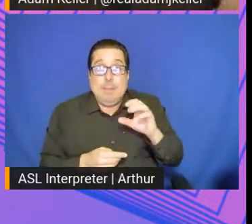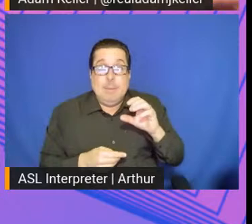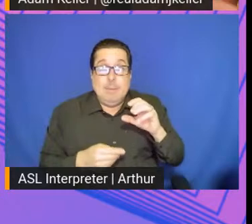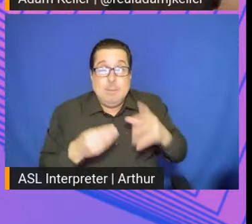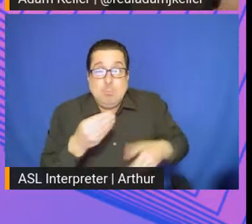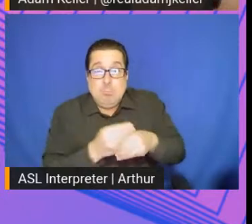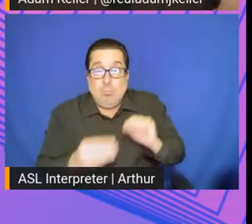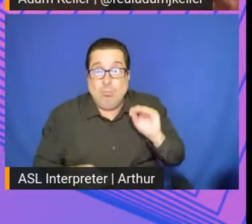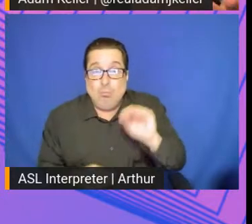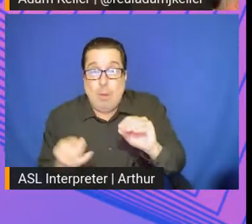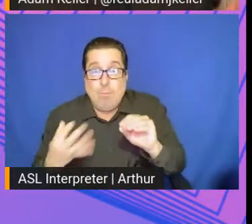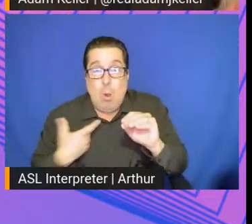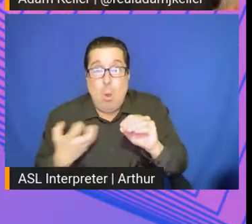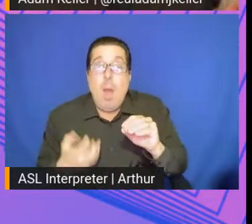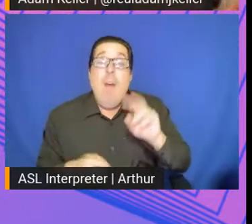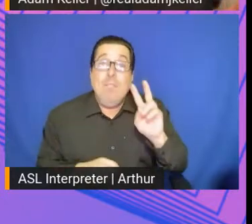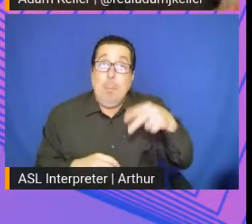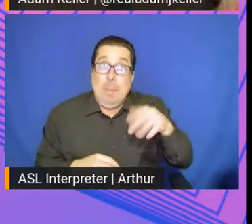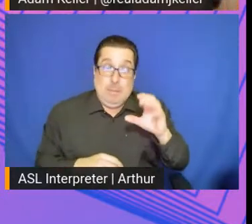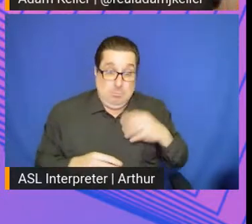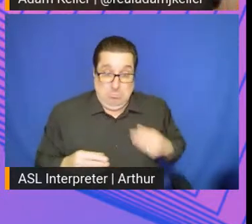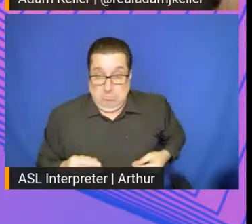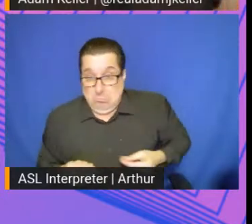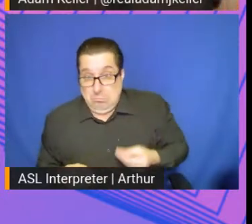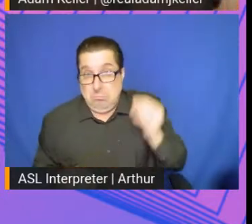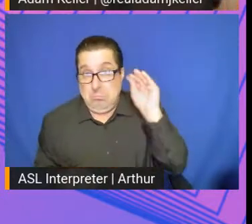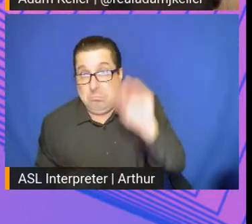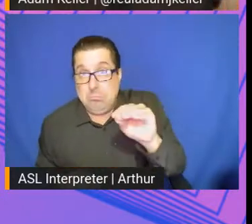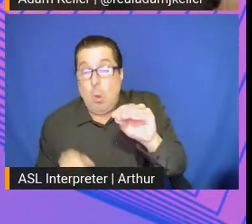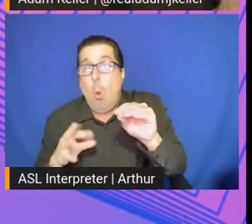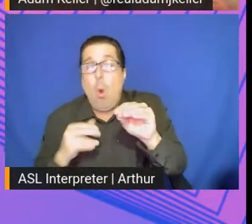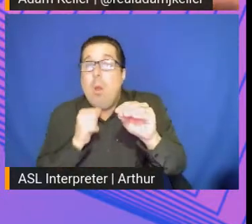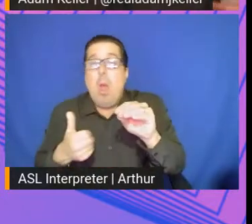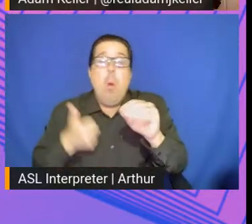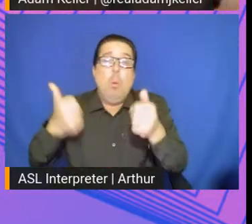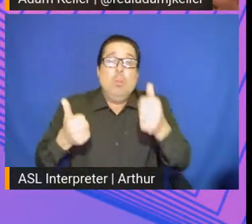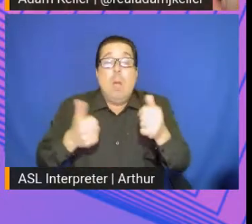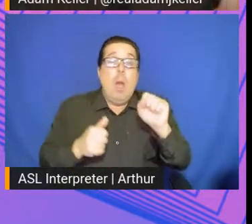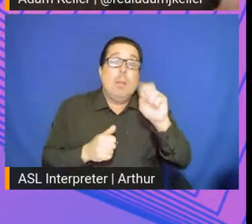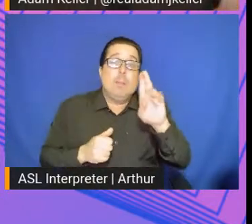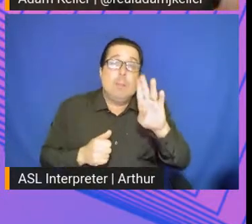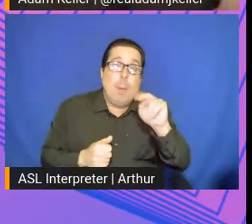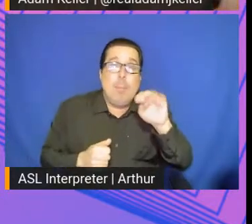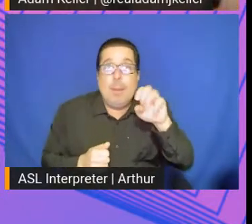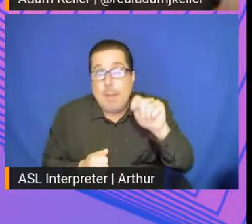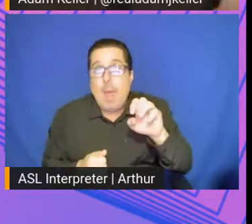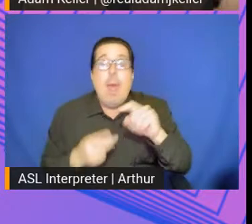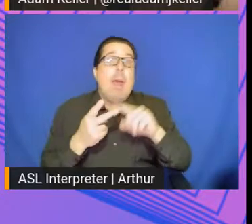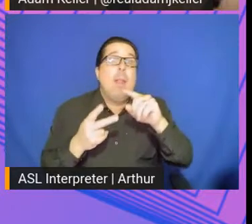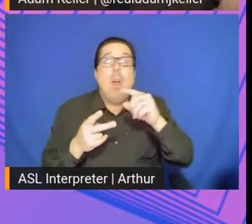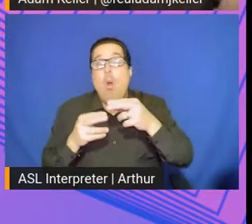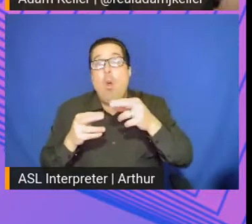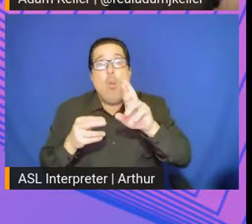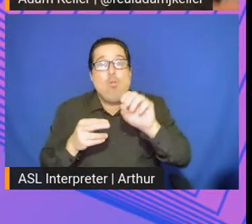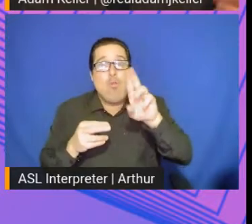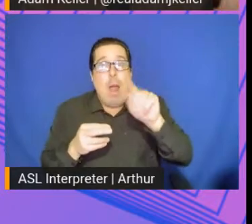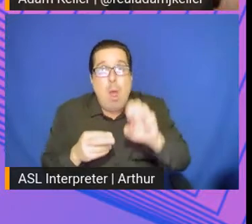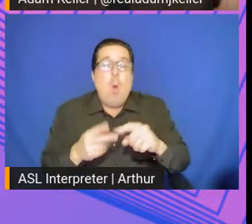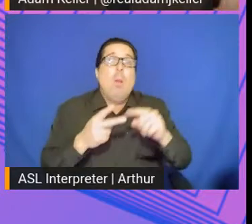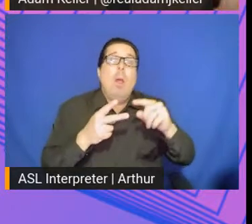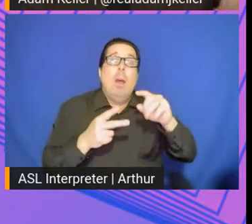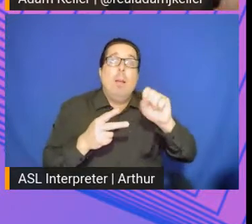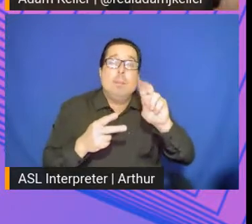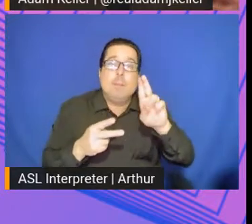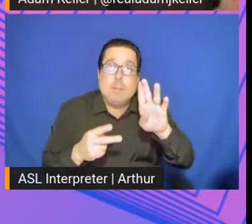going to create a VPC for me with the subnets, the routes, route tables, NAT gateways, internet gateways. It's going to create the